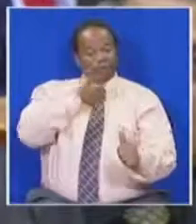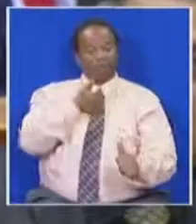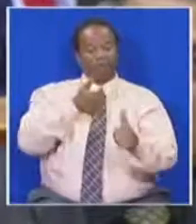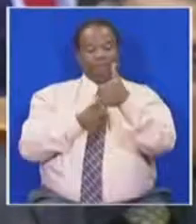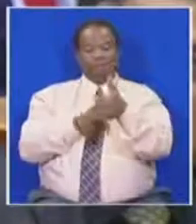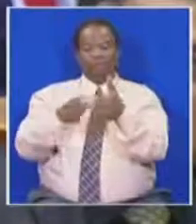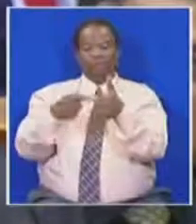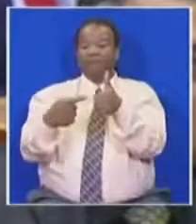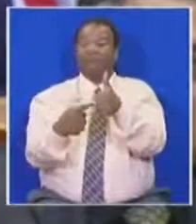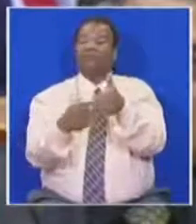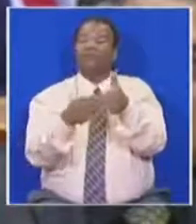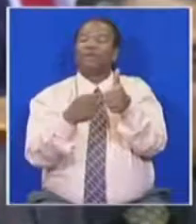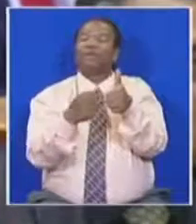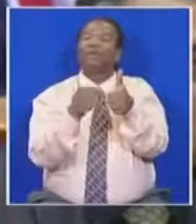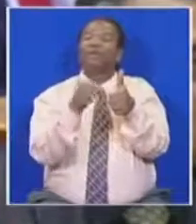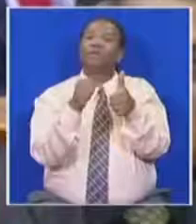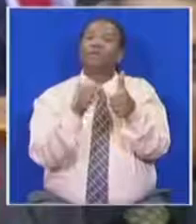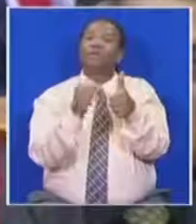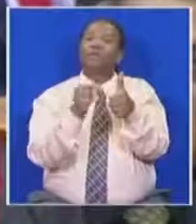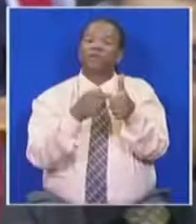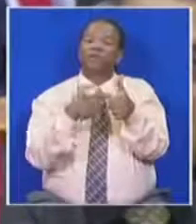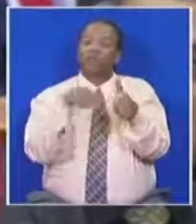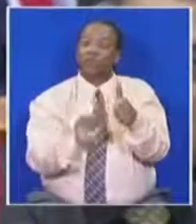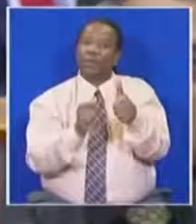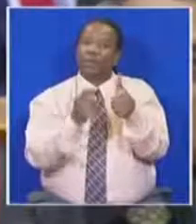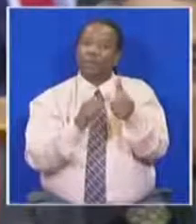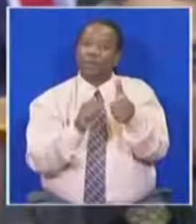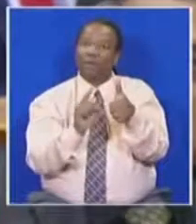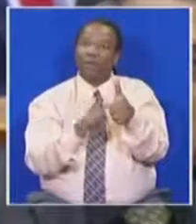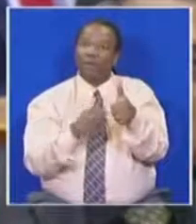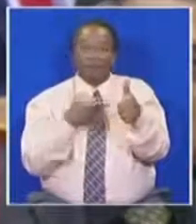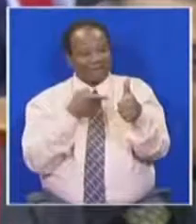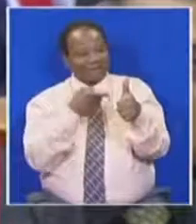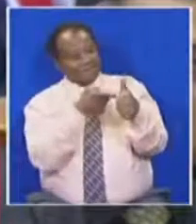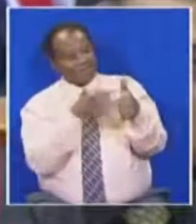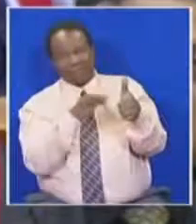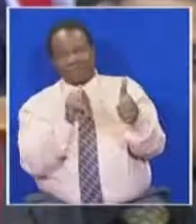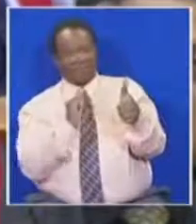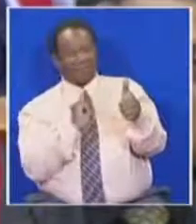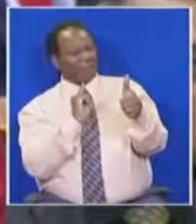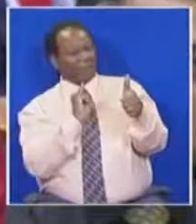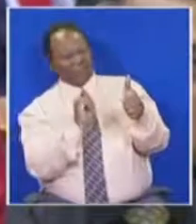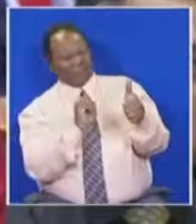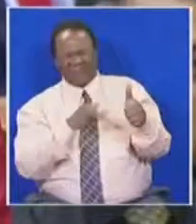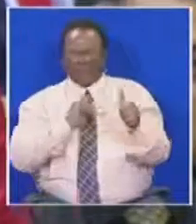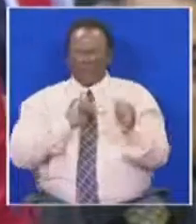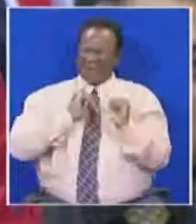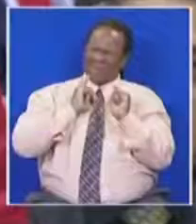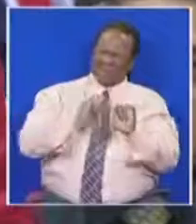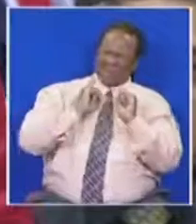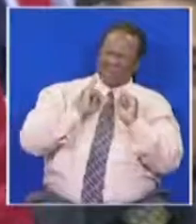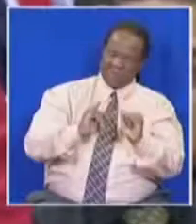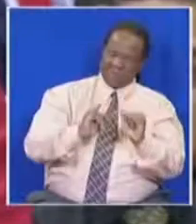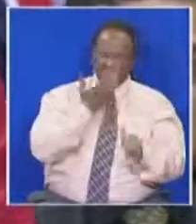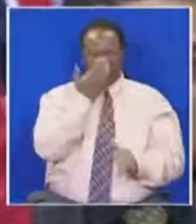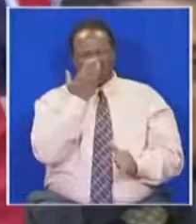who is incorrigible. Are you on a point of order? An incorrigible man, rotten to the core.